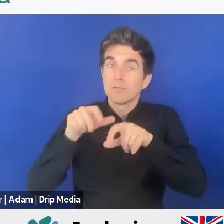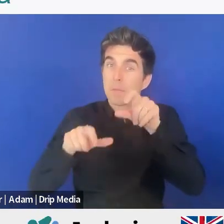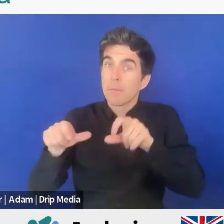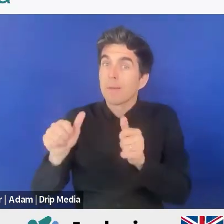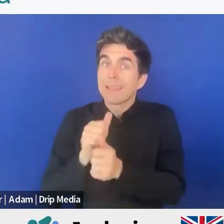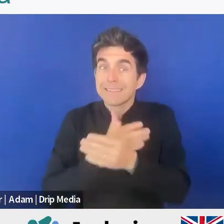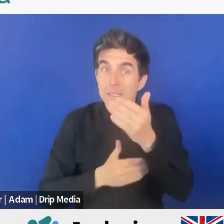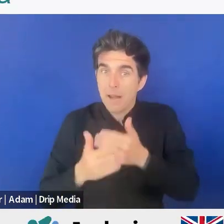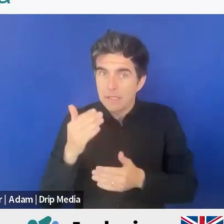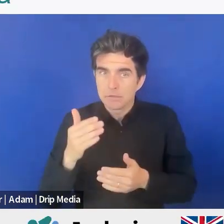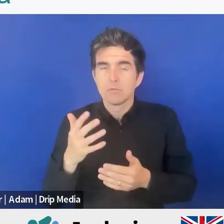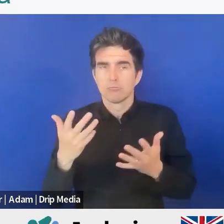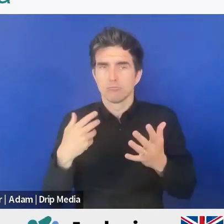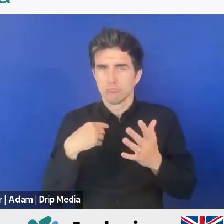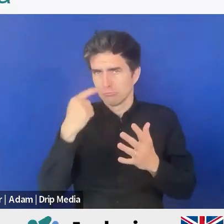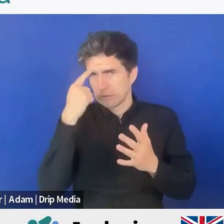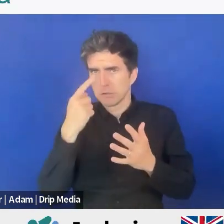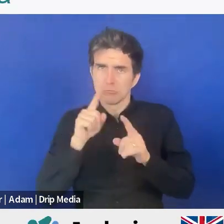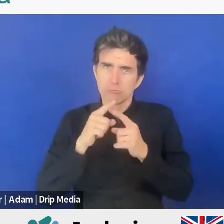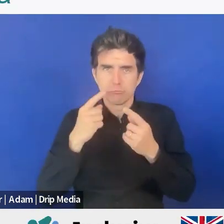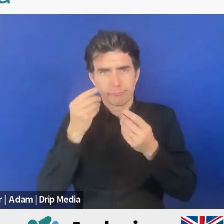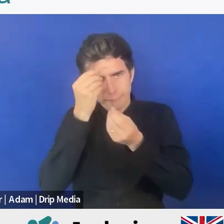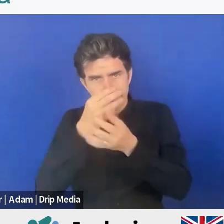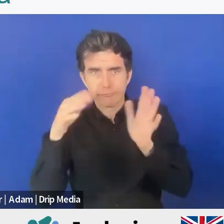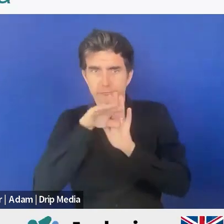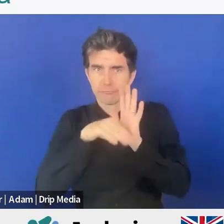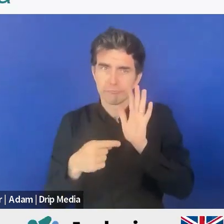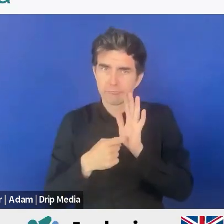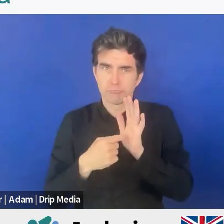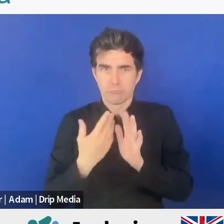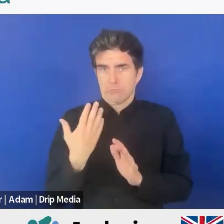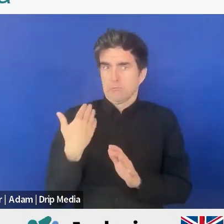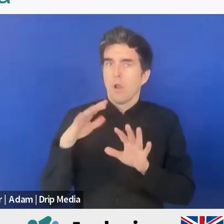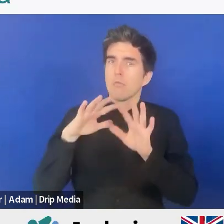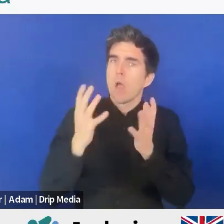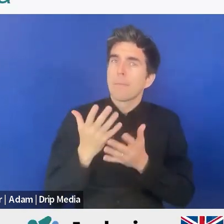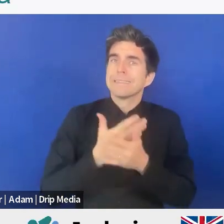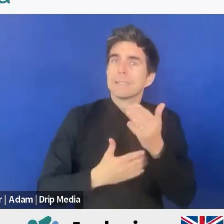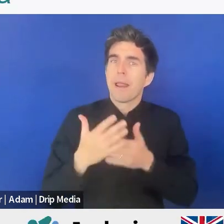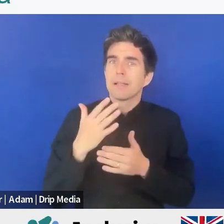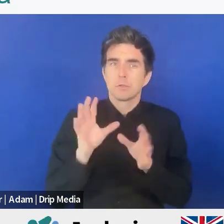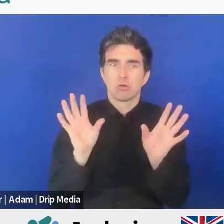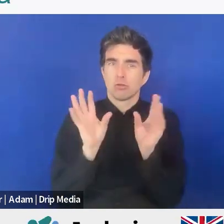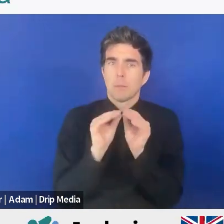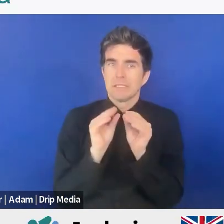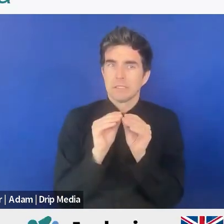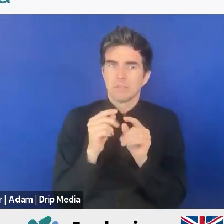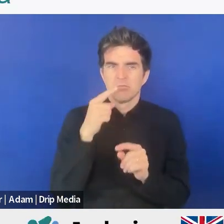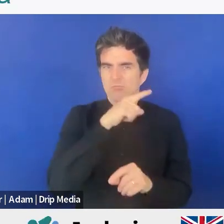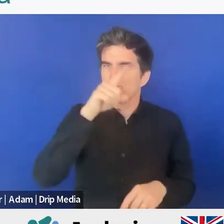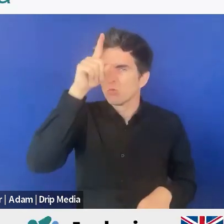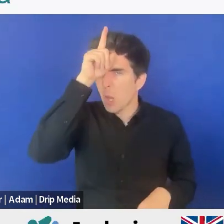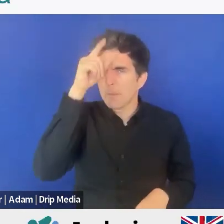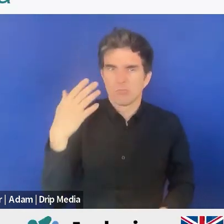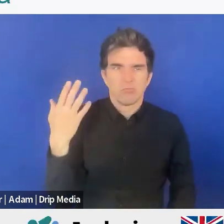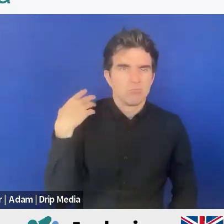Global Disability Summit that took place in Germany just a couple of months ago. I think that, I